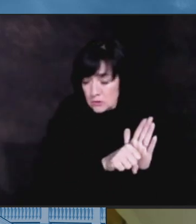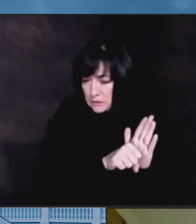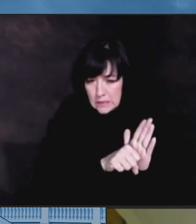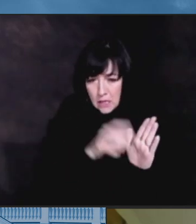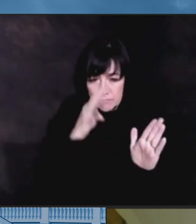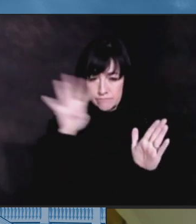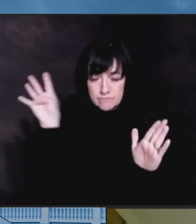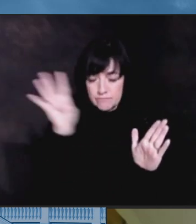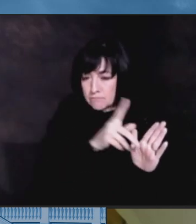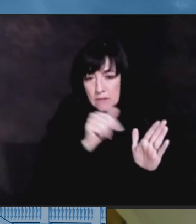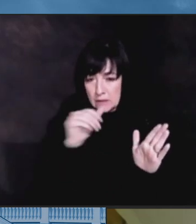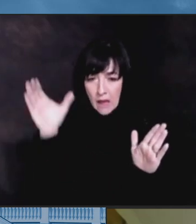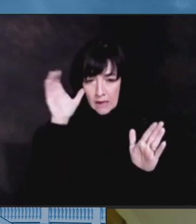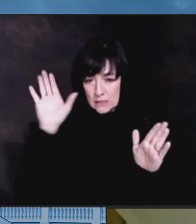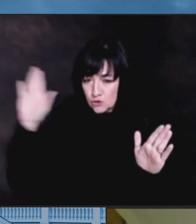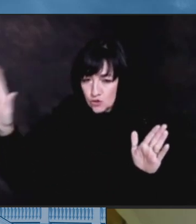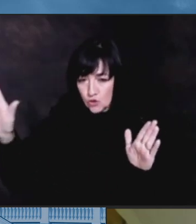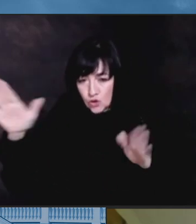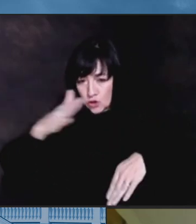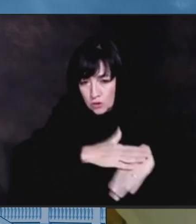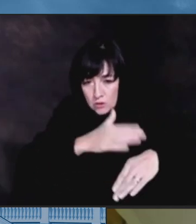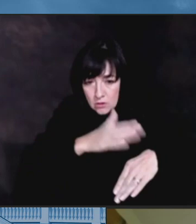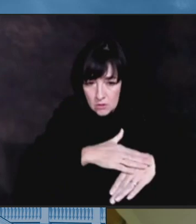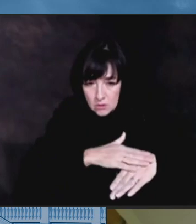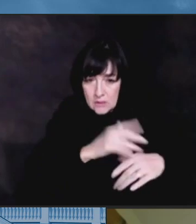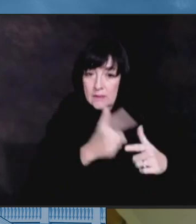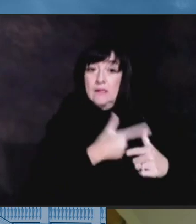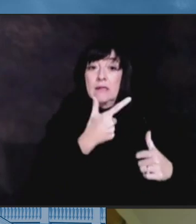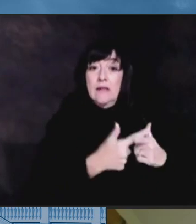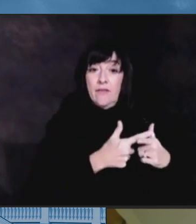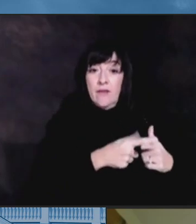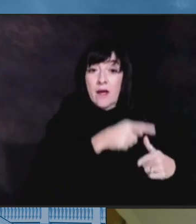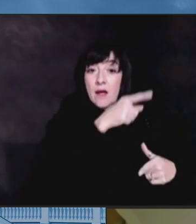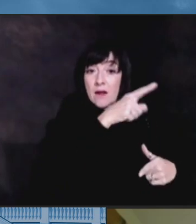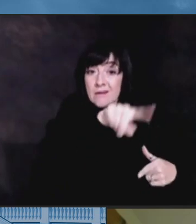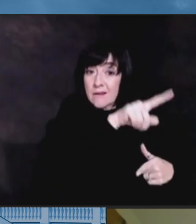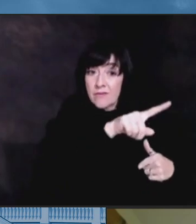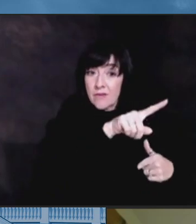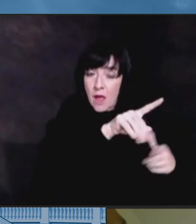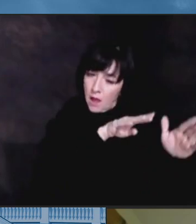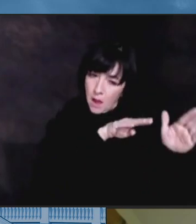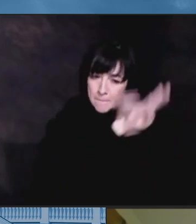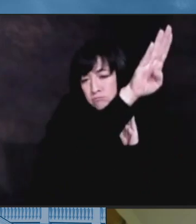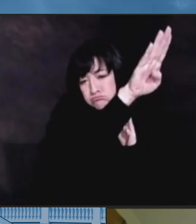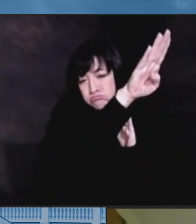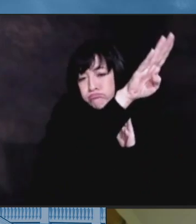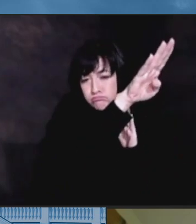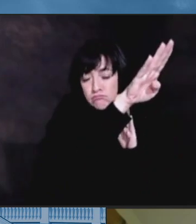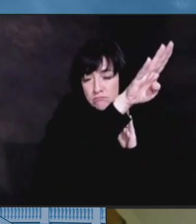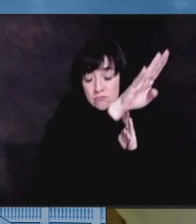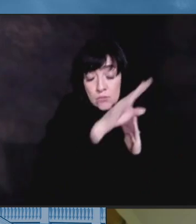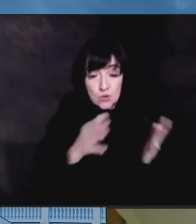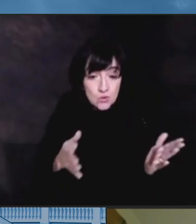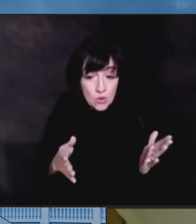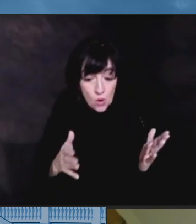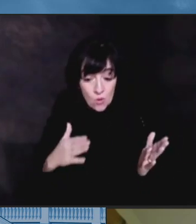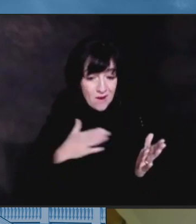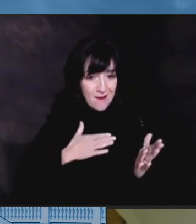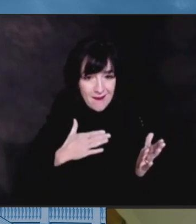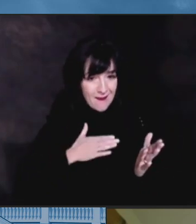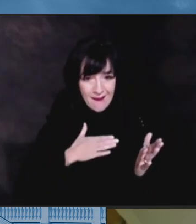and hospitalizations, they had a little bit of a crest and then another acceleration. So can we draw cause and